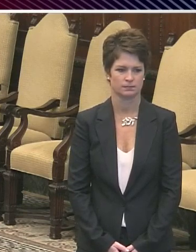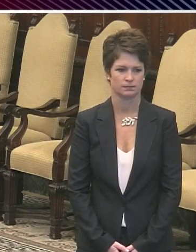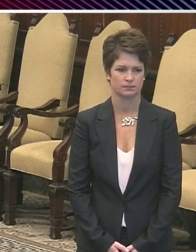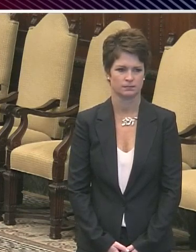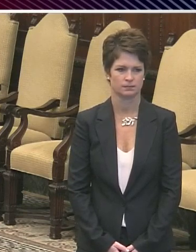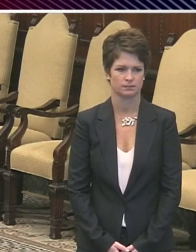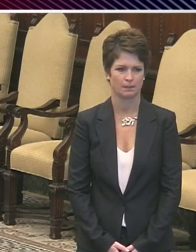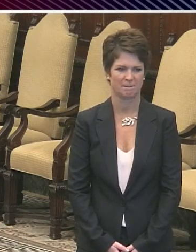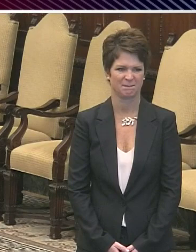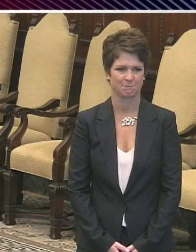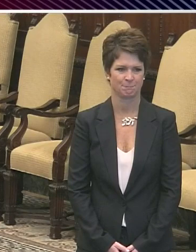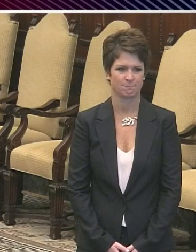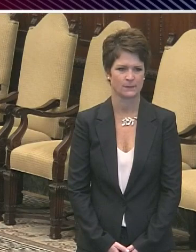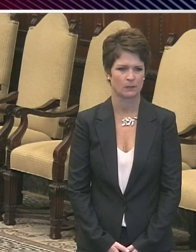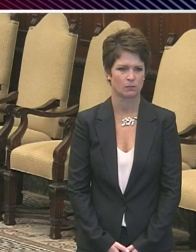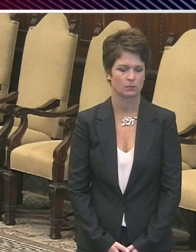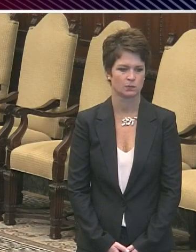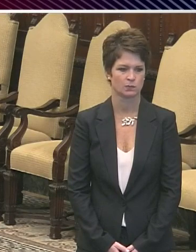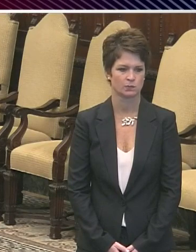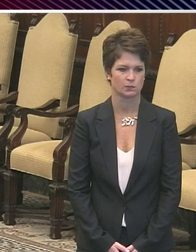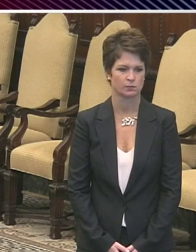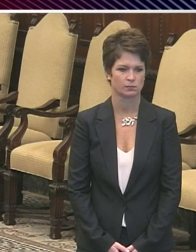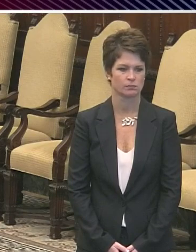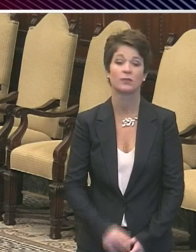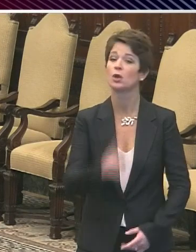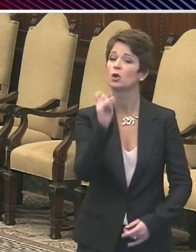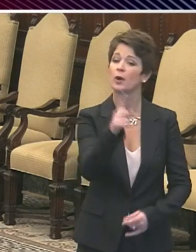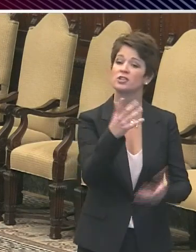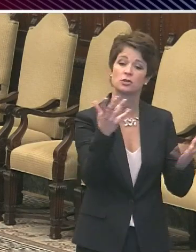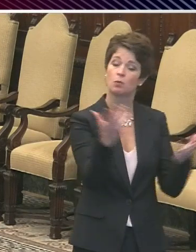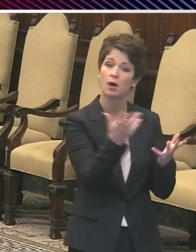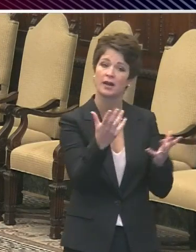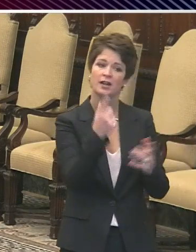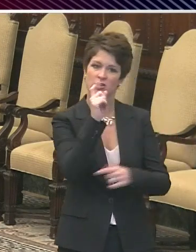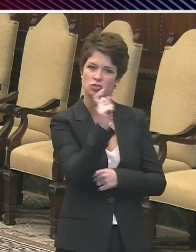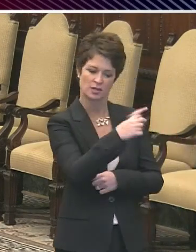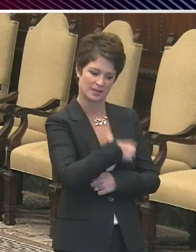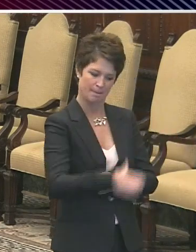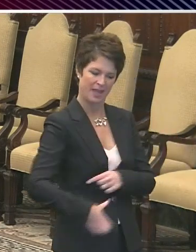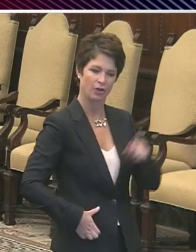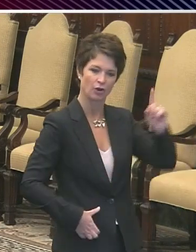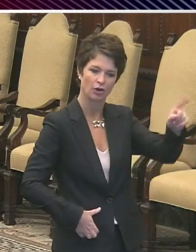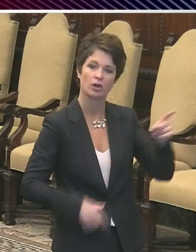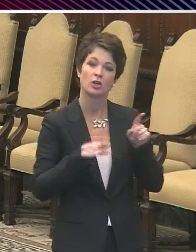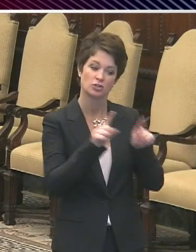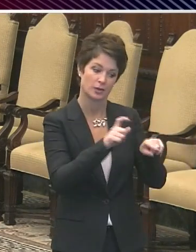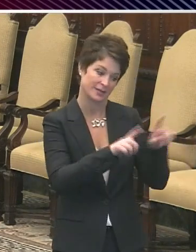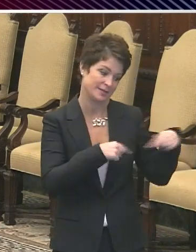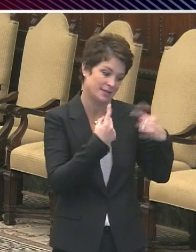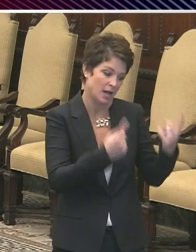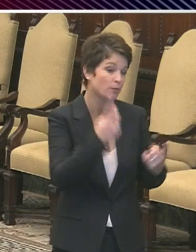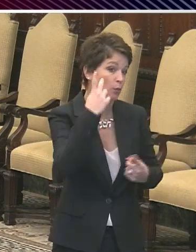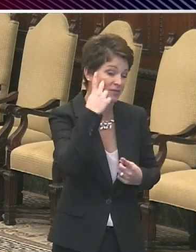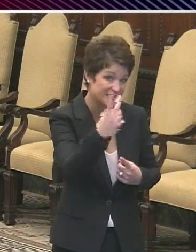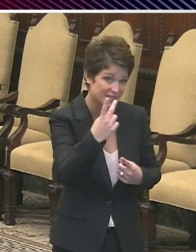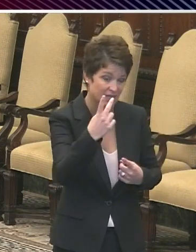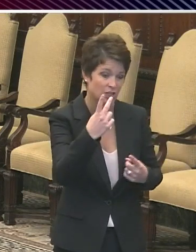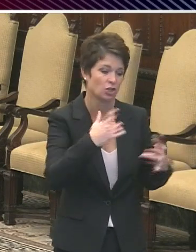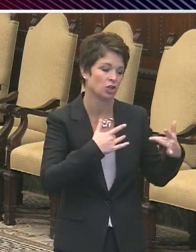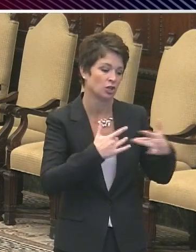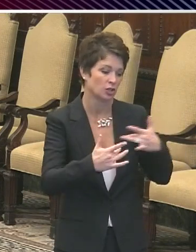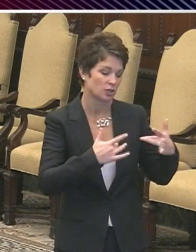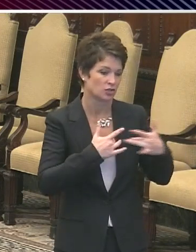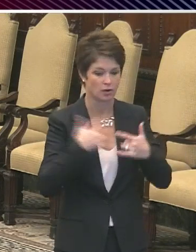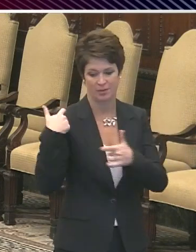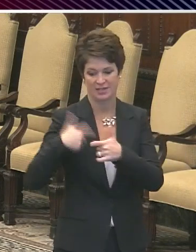familias hispanas indocumentadas? My question this time is for the mayor, and I'm wondering, throughout this time, we've seen about the concerns from